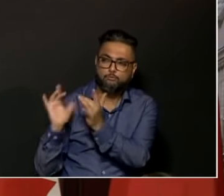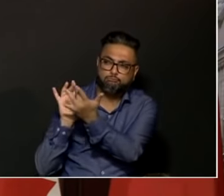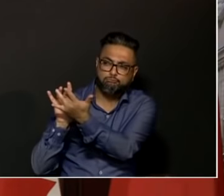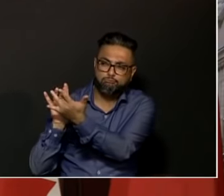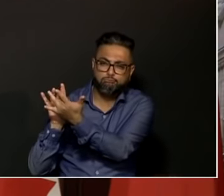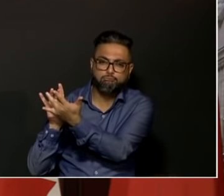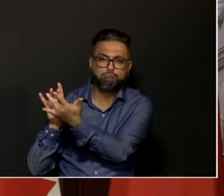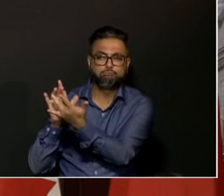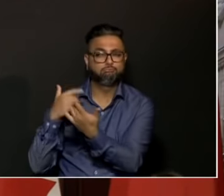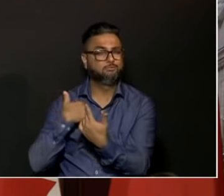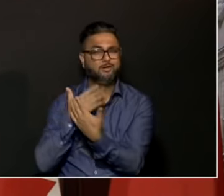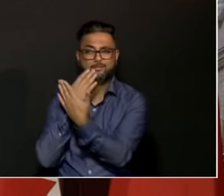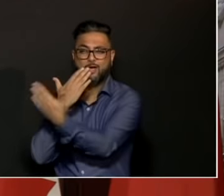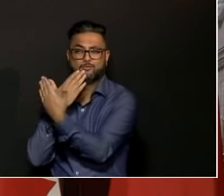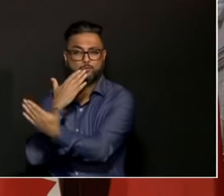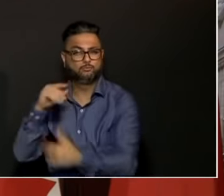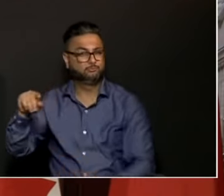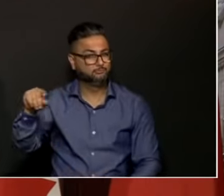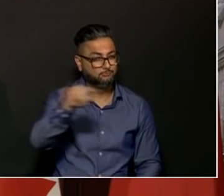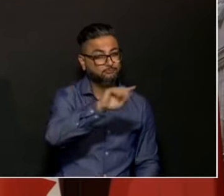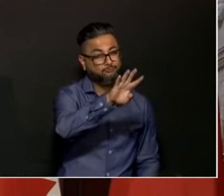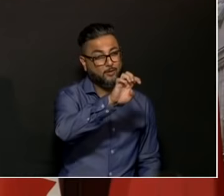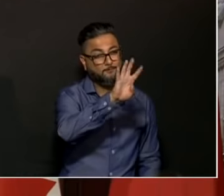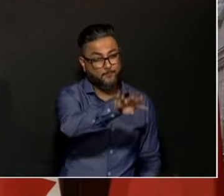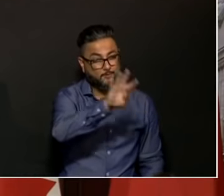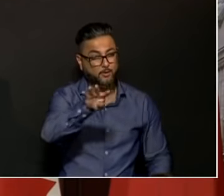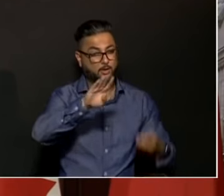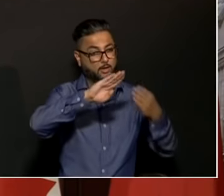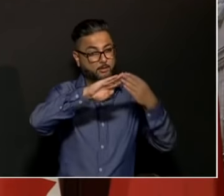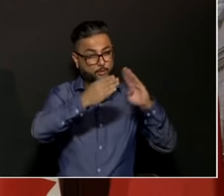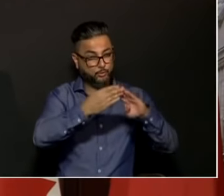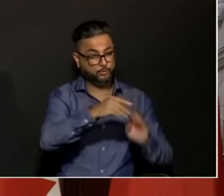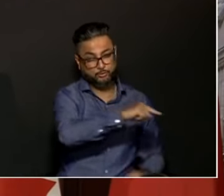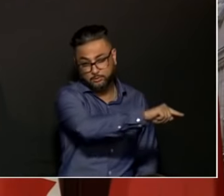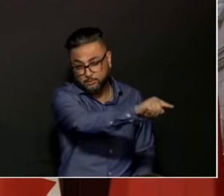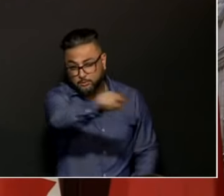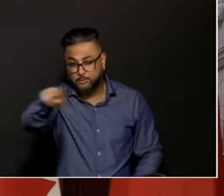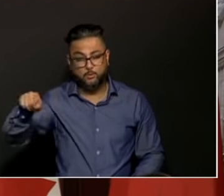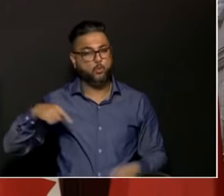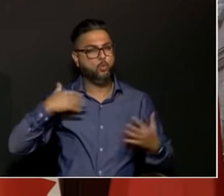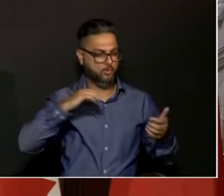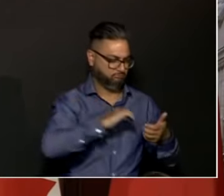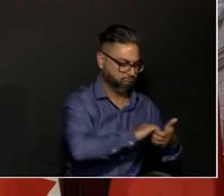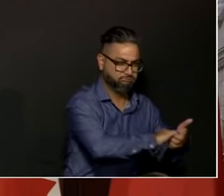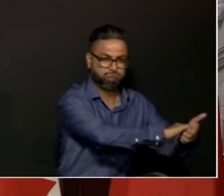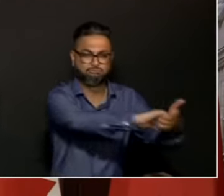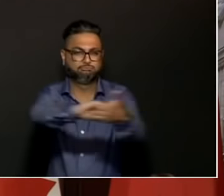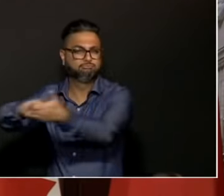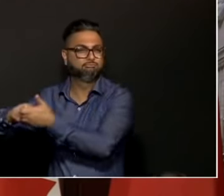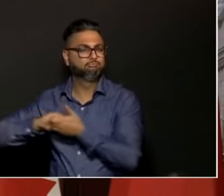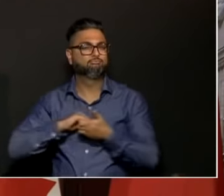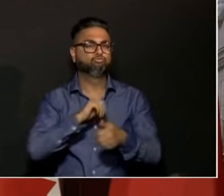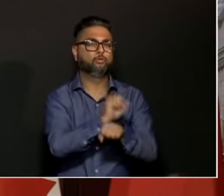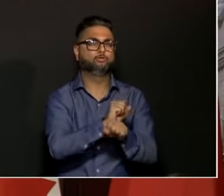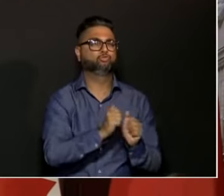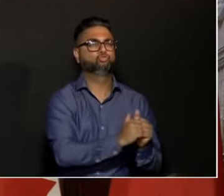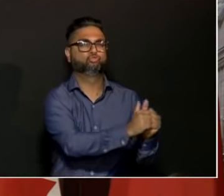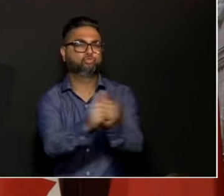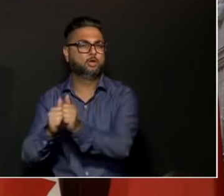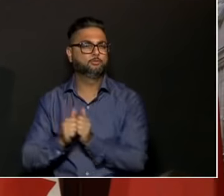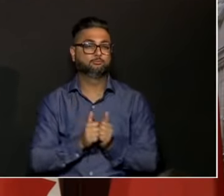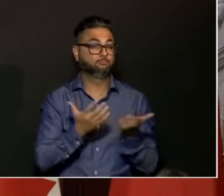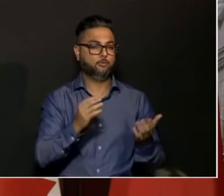all 444 municipalities are working as one and working with the province. And my last shout out